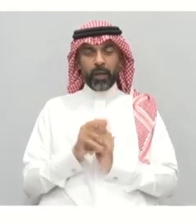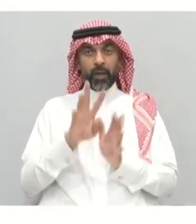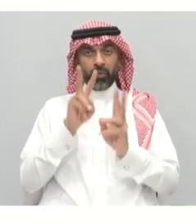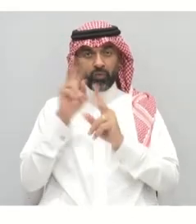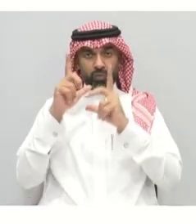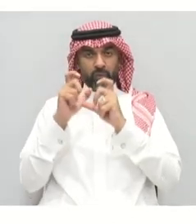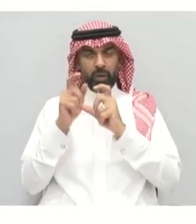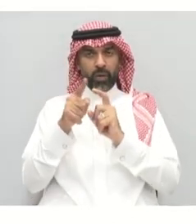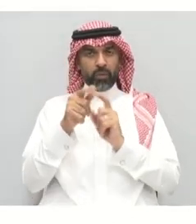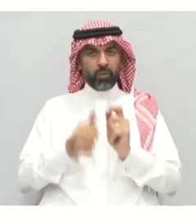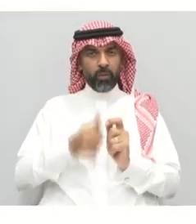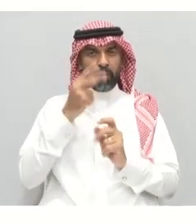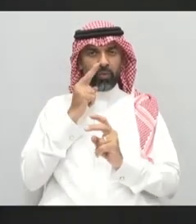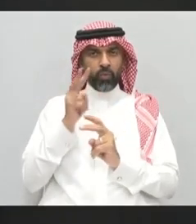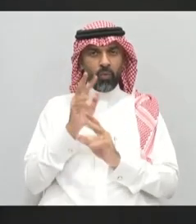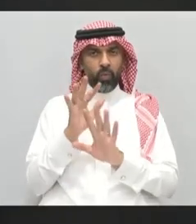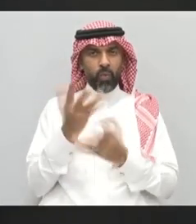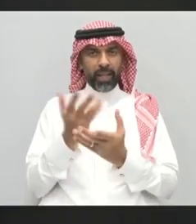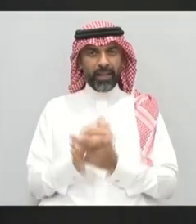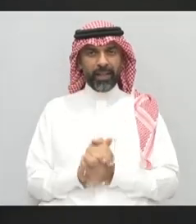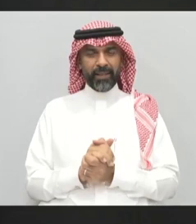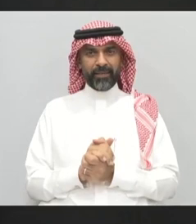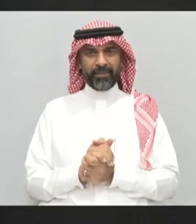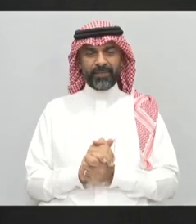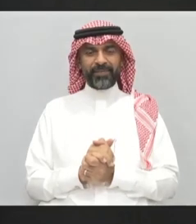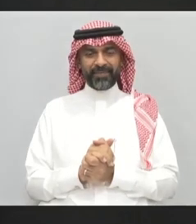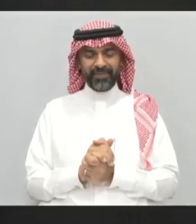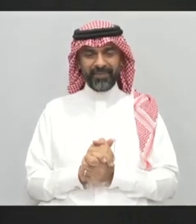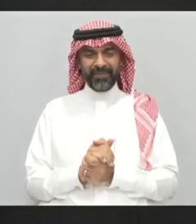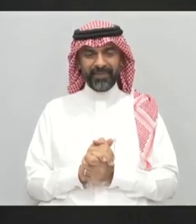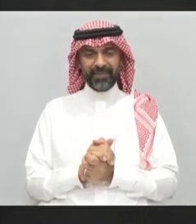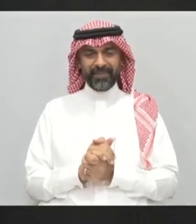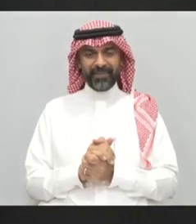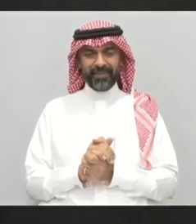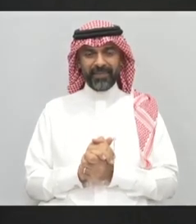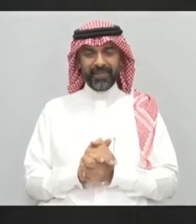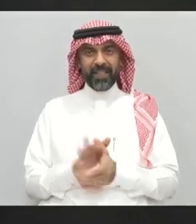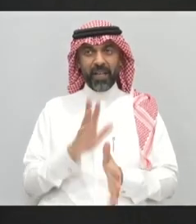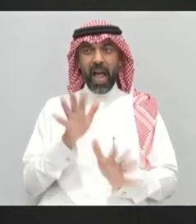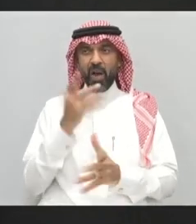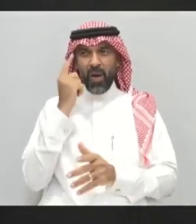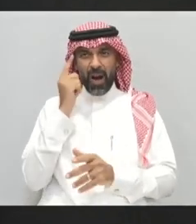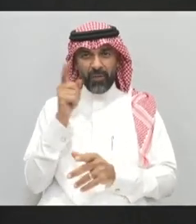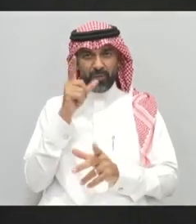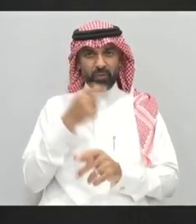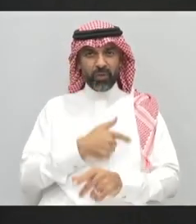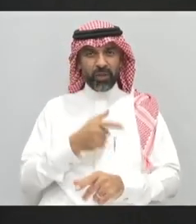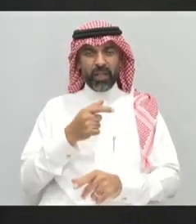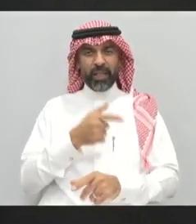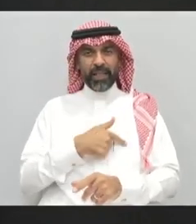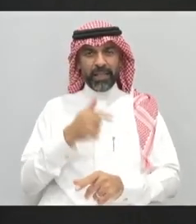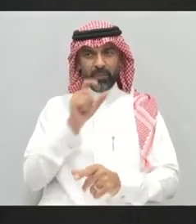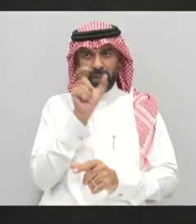see. Look carefully and tell me what can you see. Can you name anything here that you already